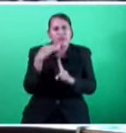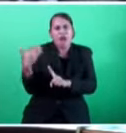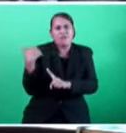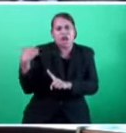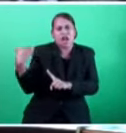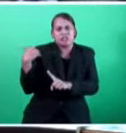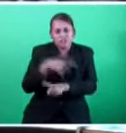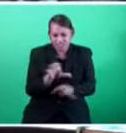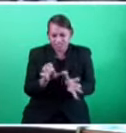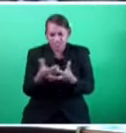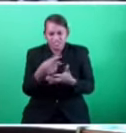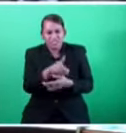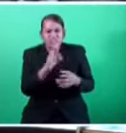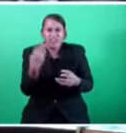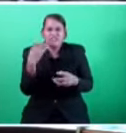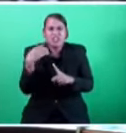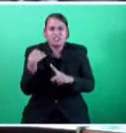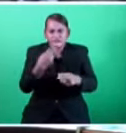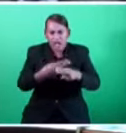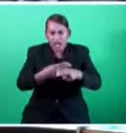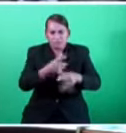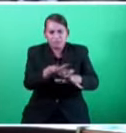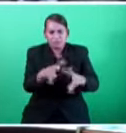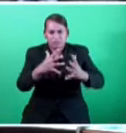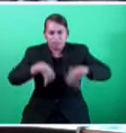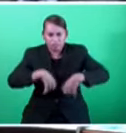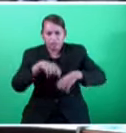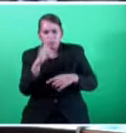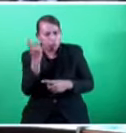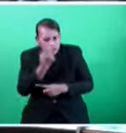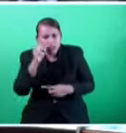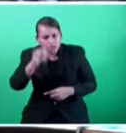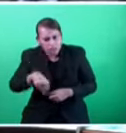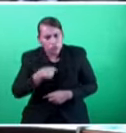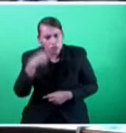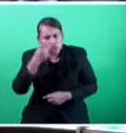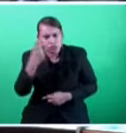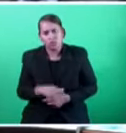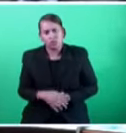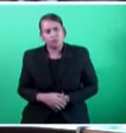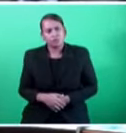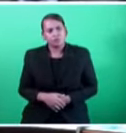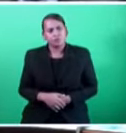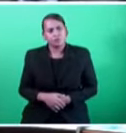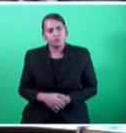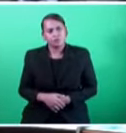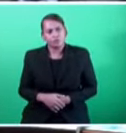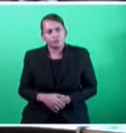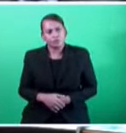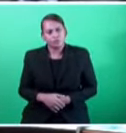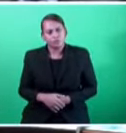species that's in the waterways. So it is a major concern. Now, Mr. Speaker, what we have